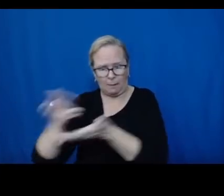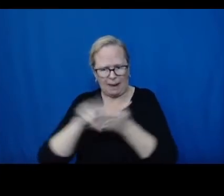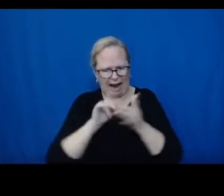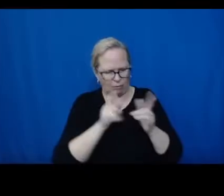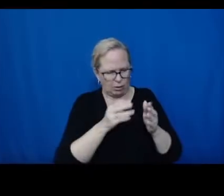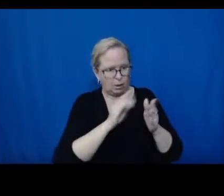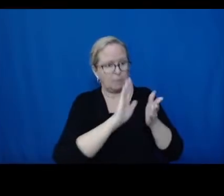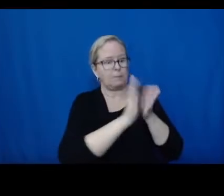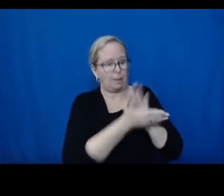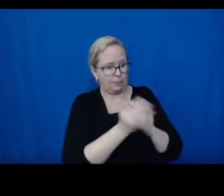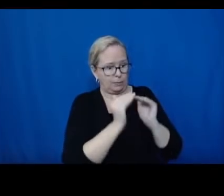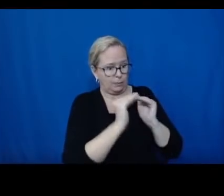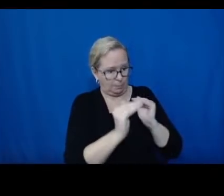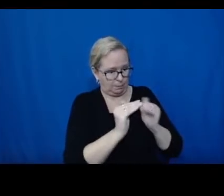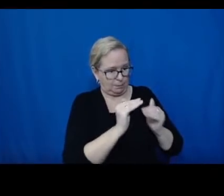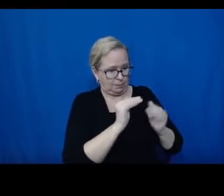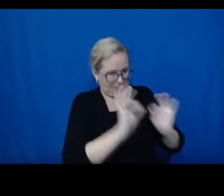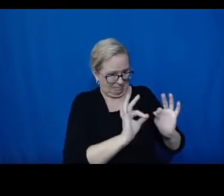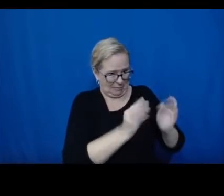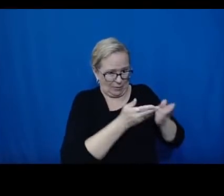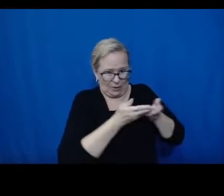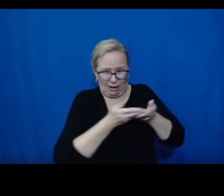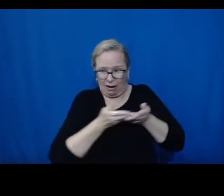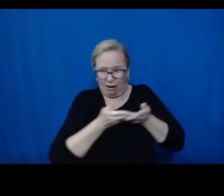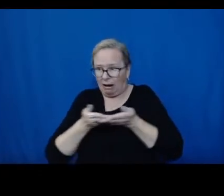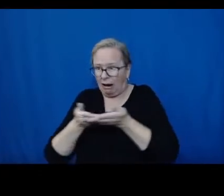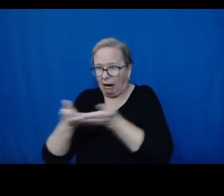hour transport on top of that.